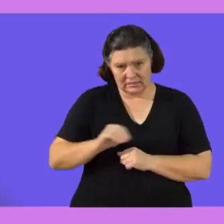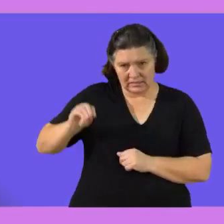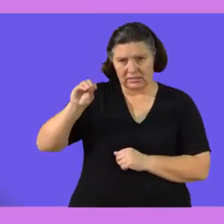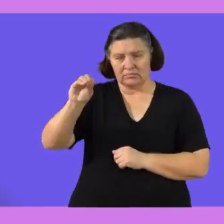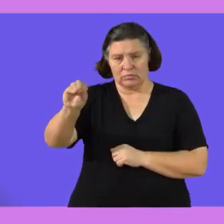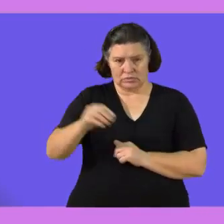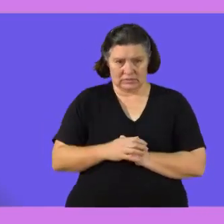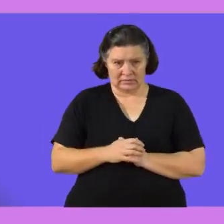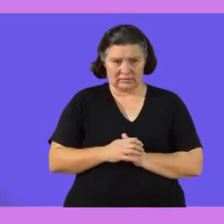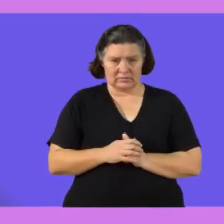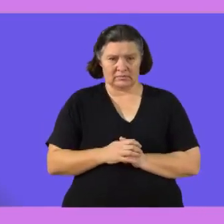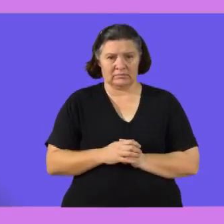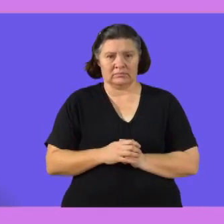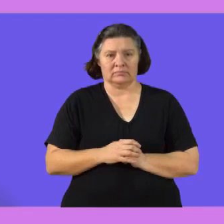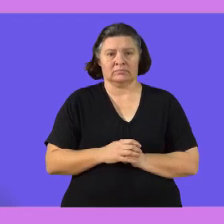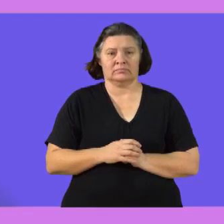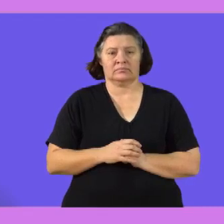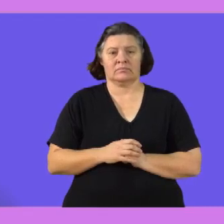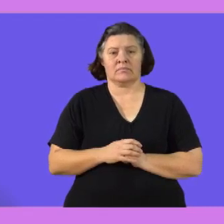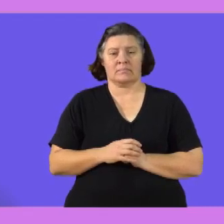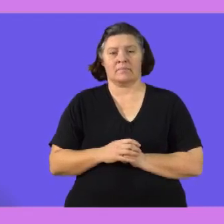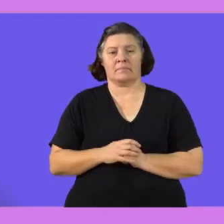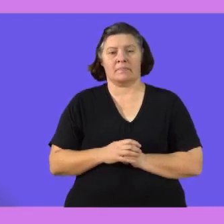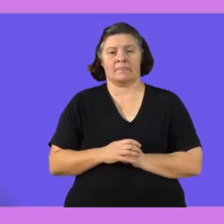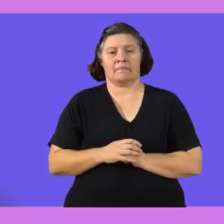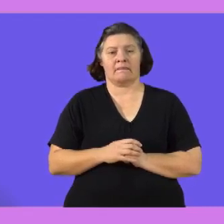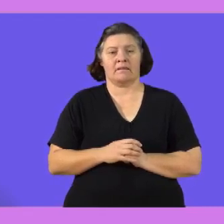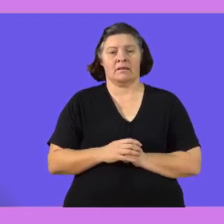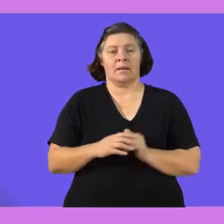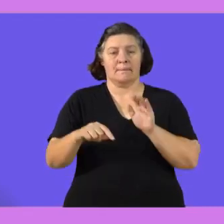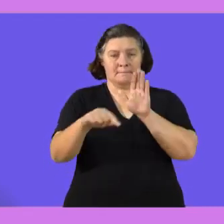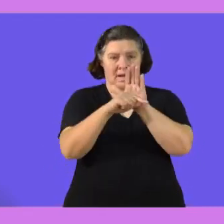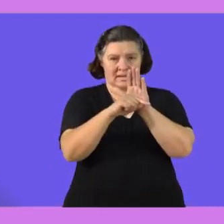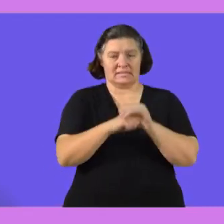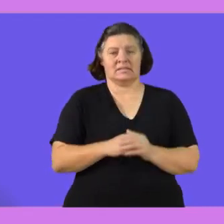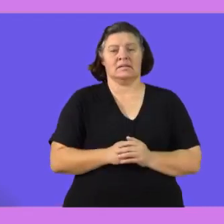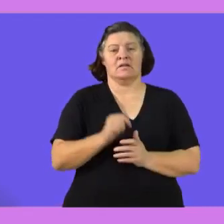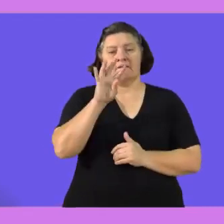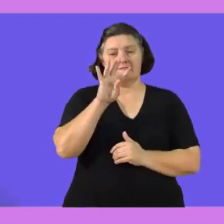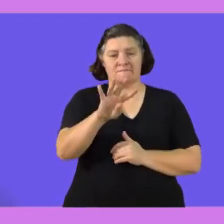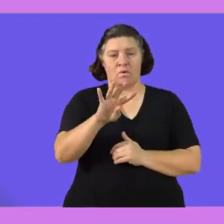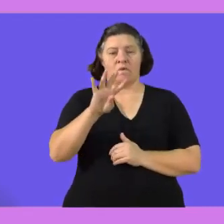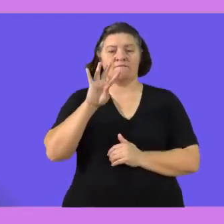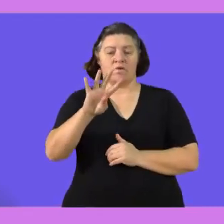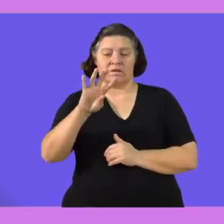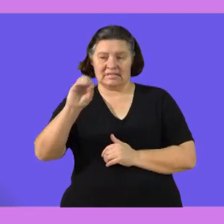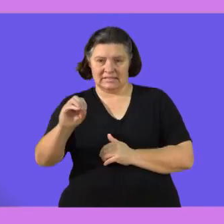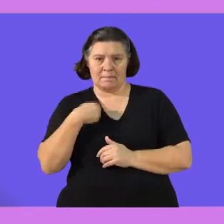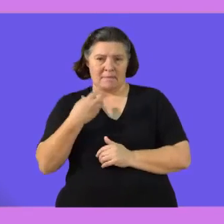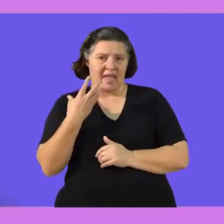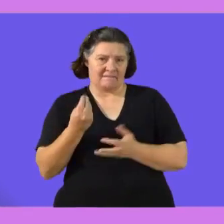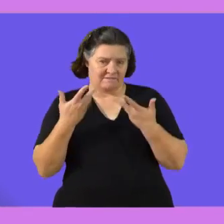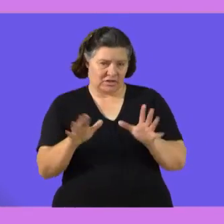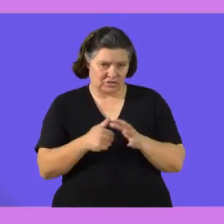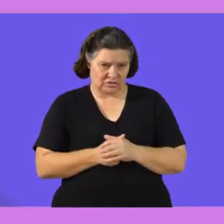right-hand side of my equation. So I say 646 and 20 minus the 440 that I already have